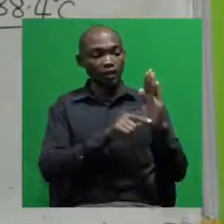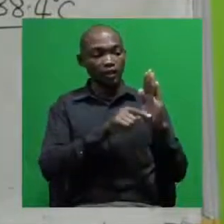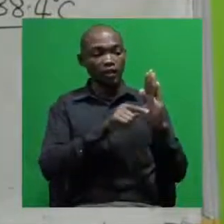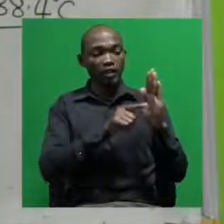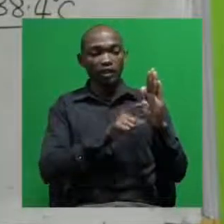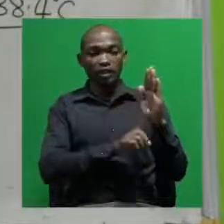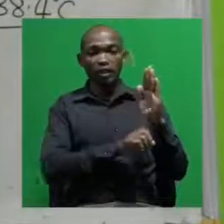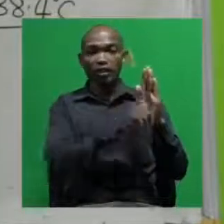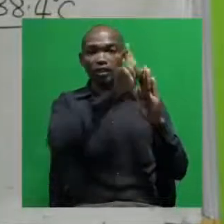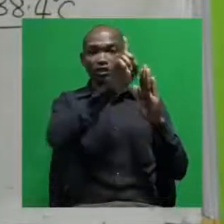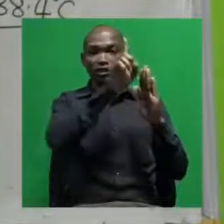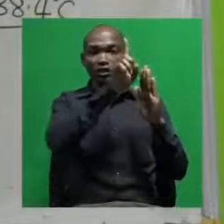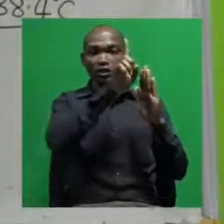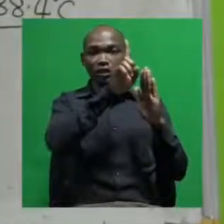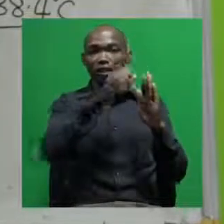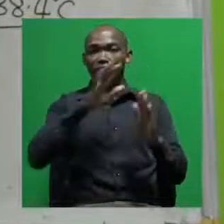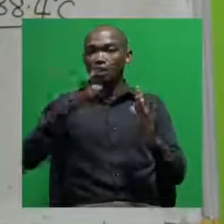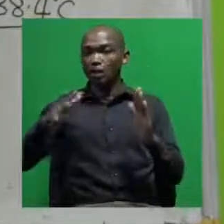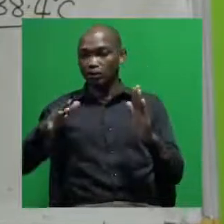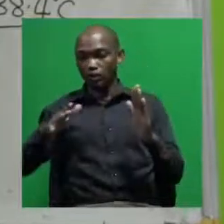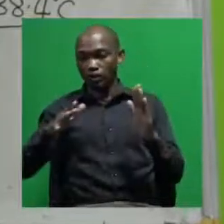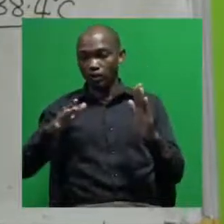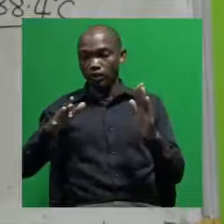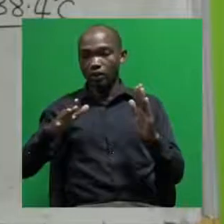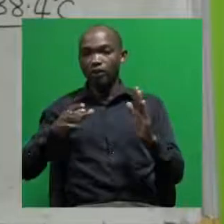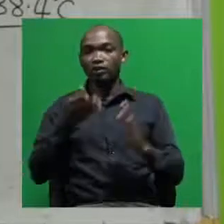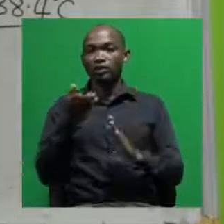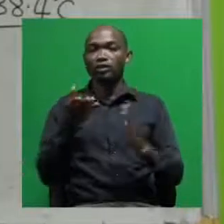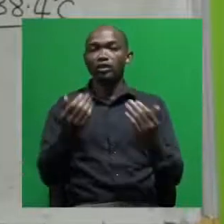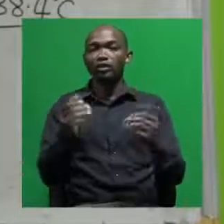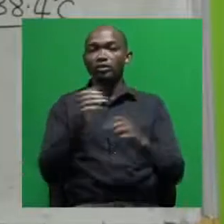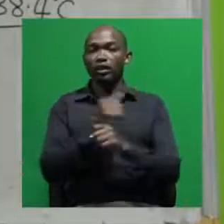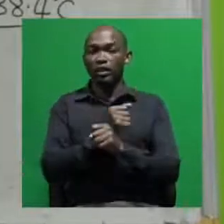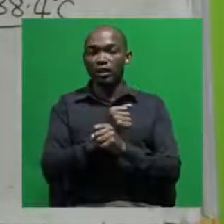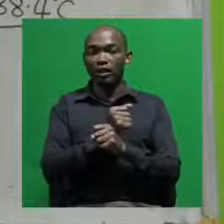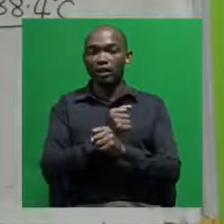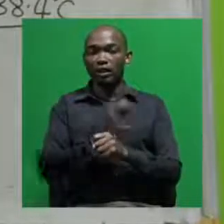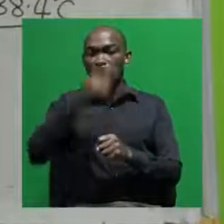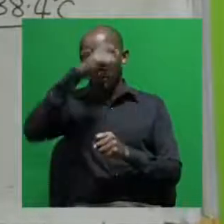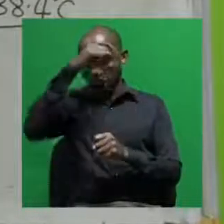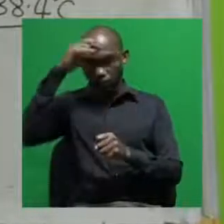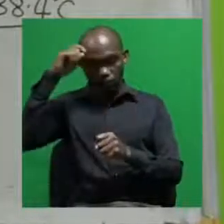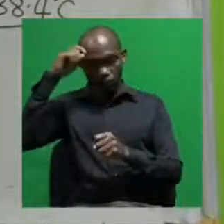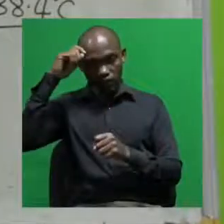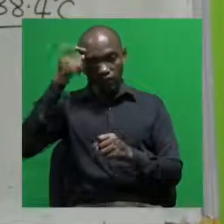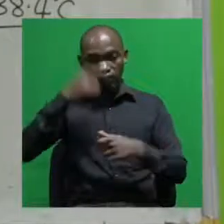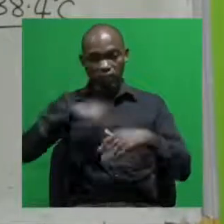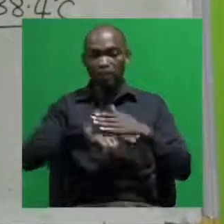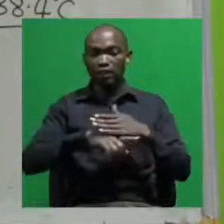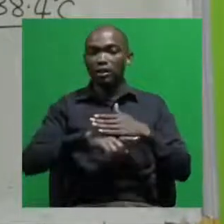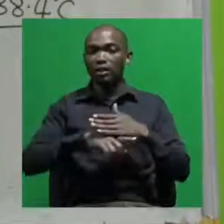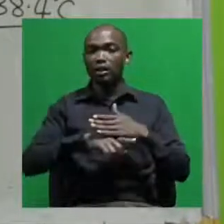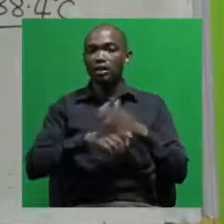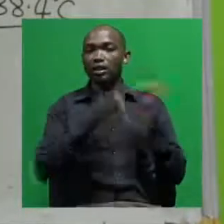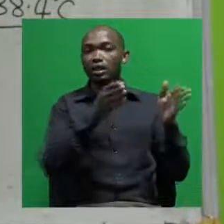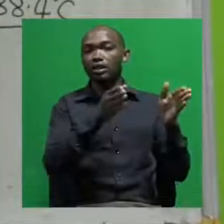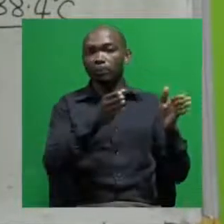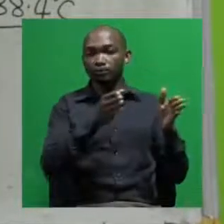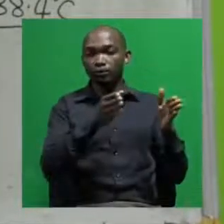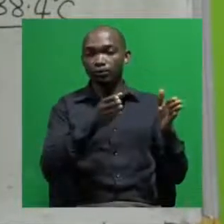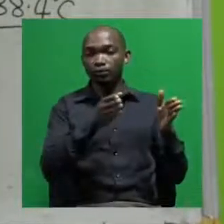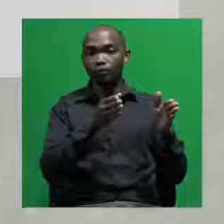increasing liquid, that will be the temperature of that classroom. For example, in